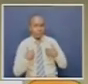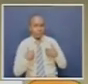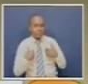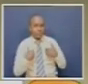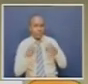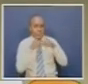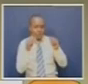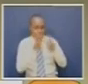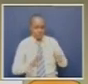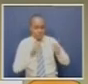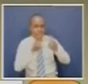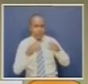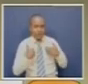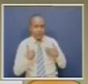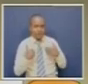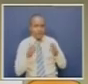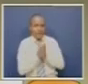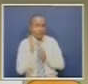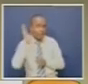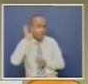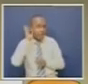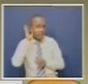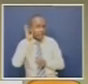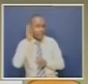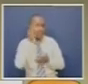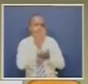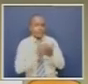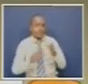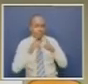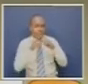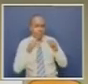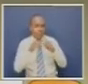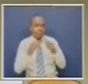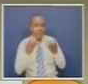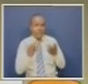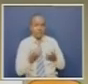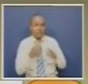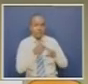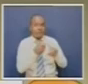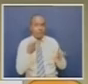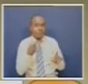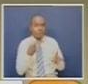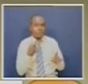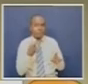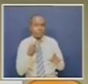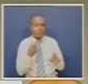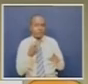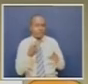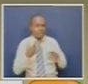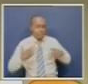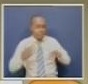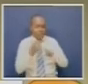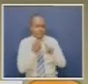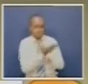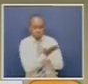have value. And we are hearing some very loaded words from all these players